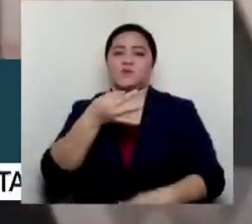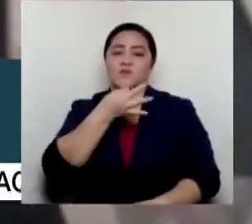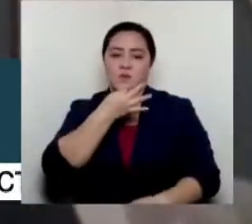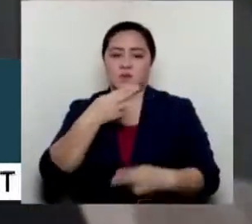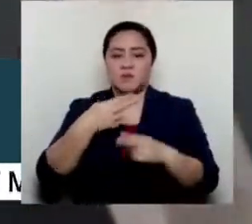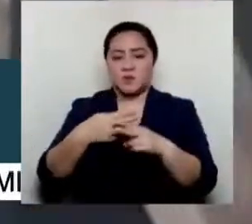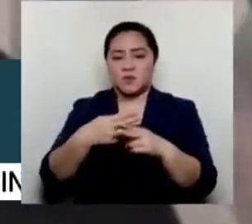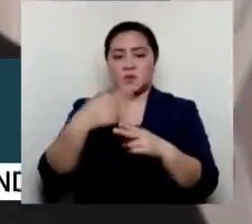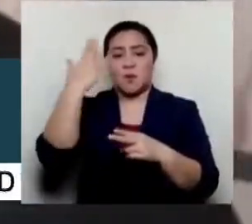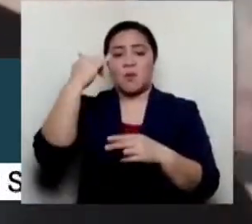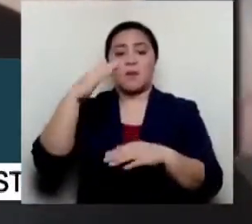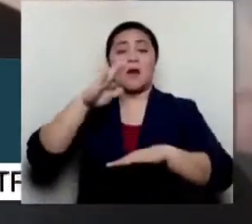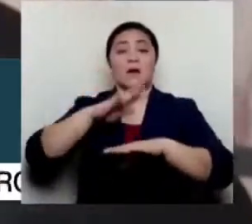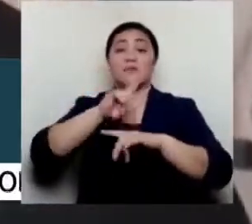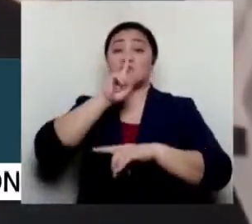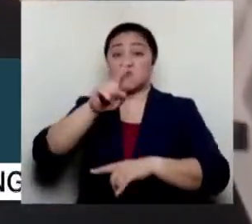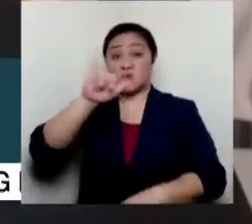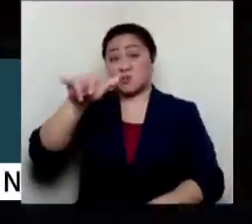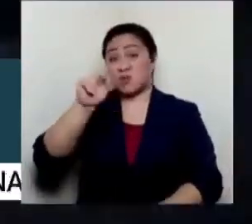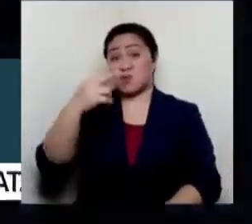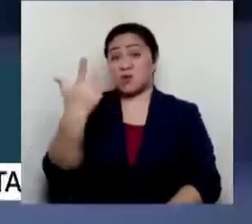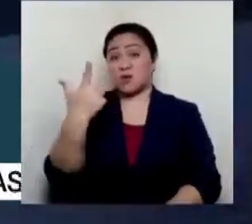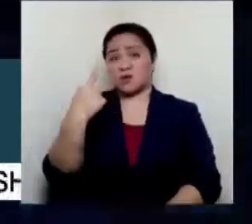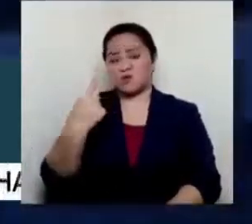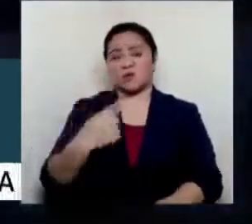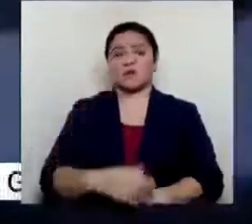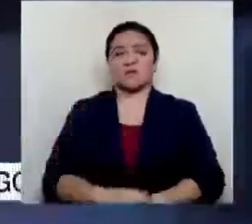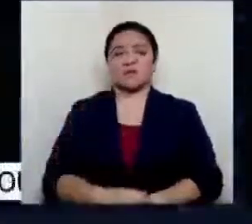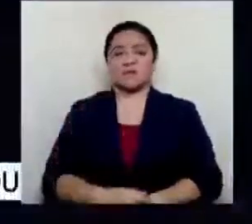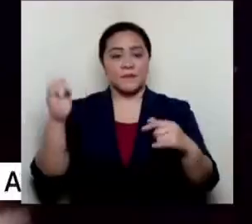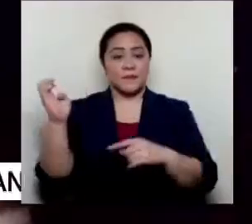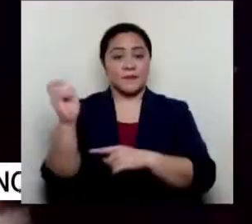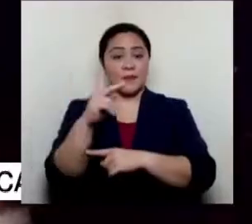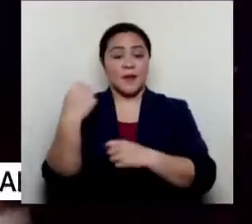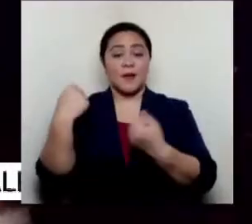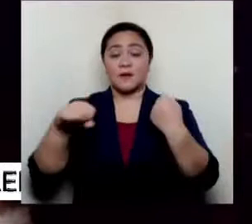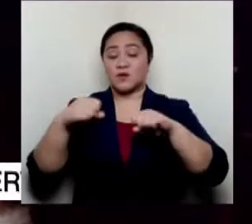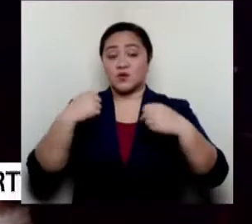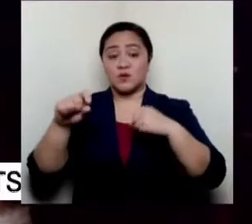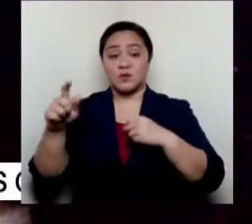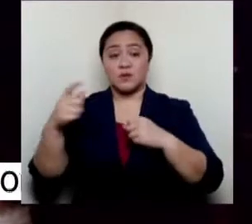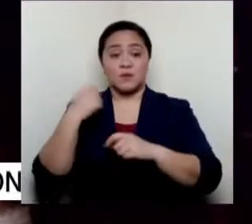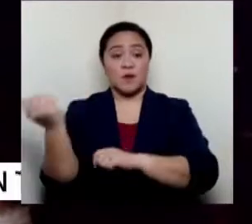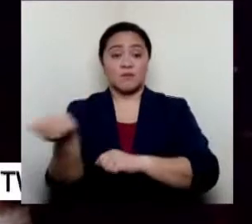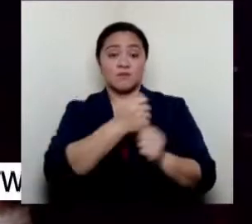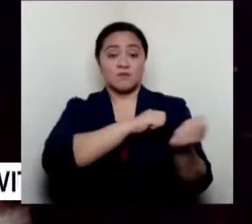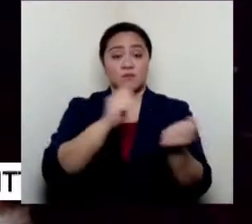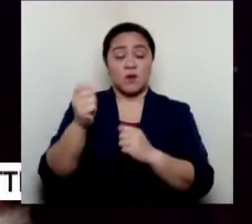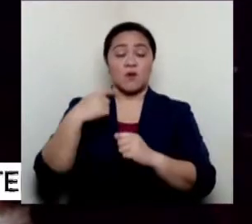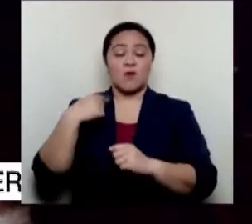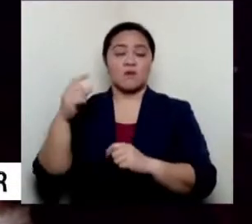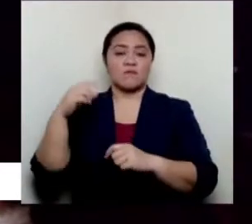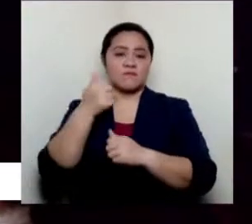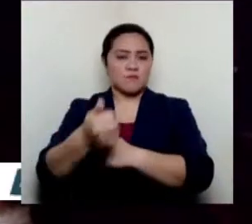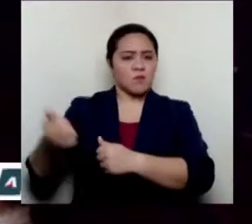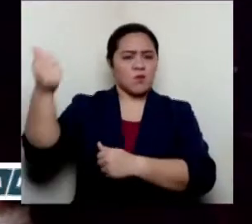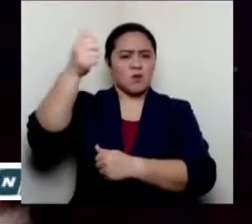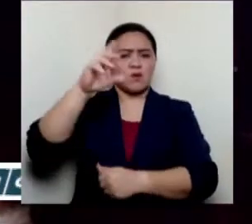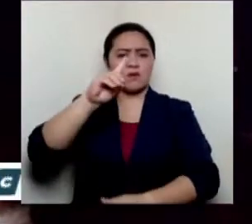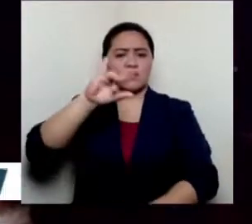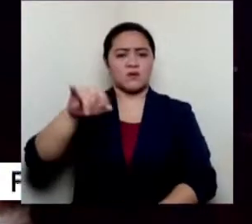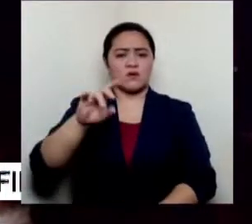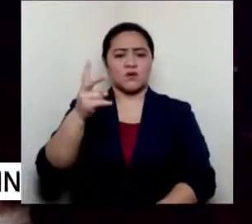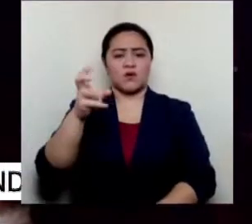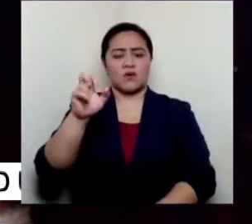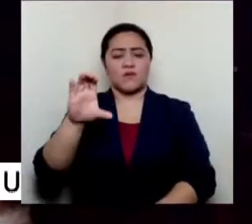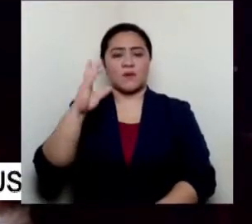supposed to be held on January 31st. Tennis world number one Novak Djokovic has